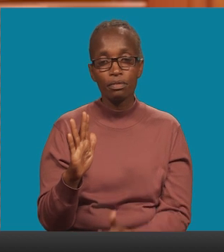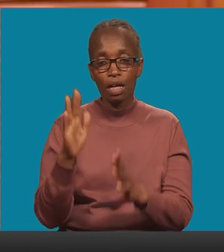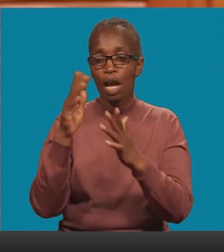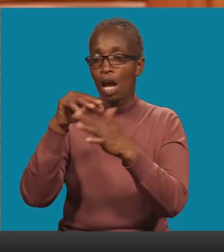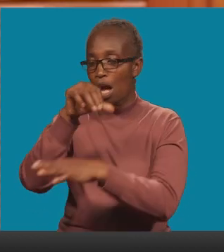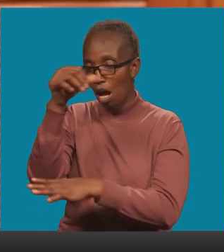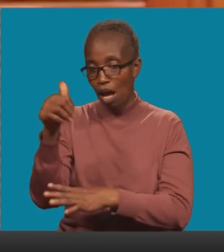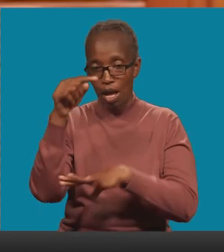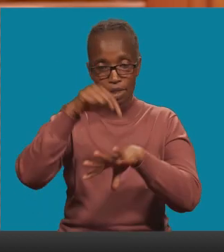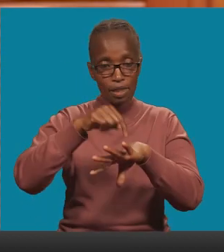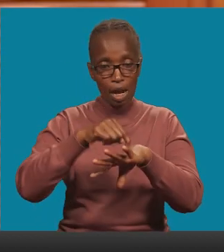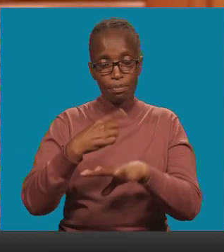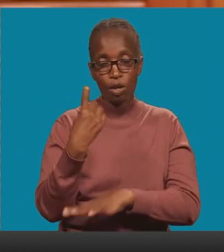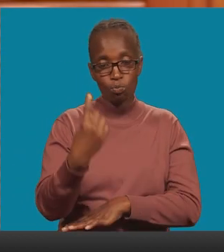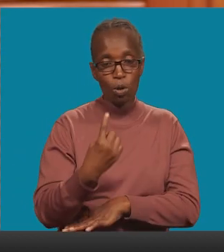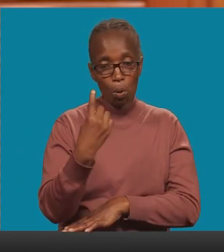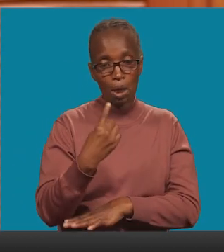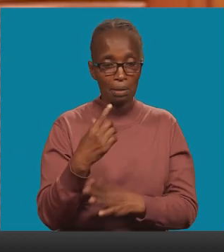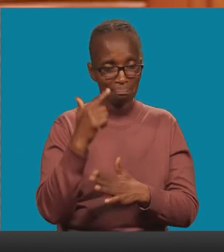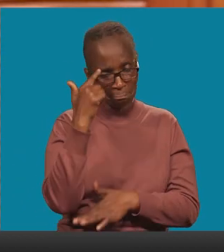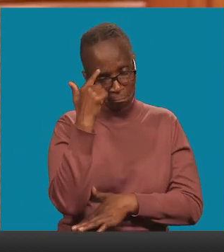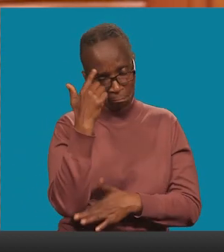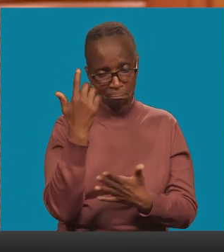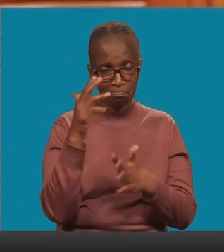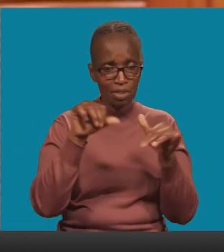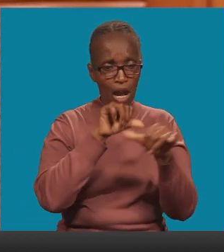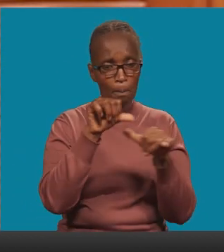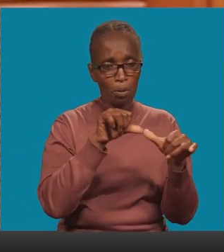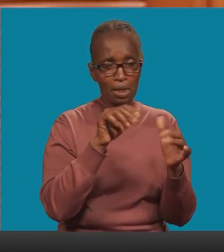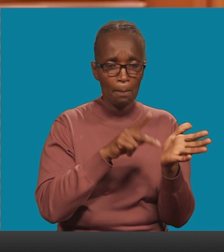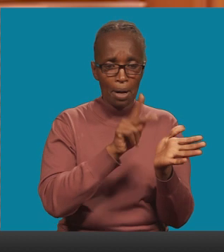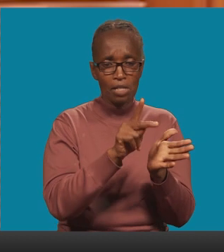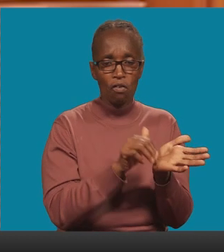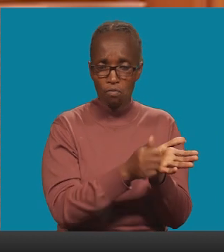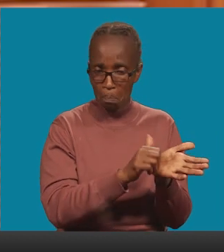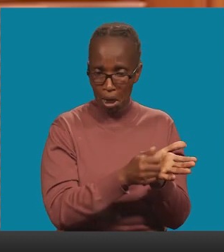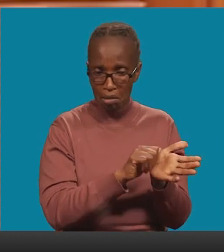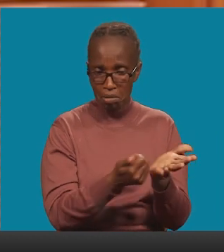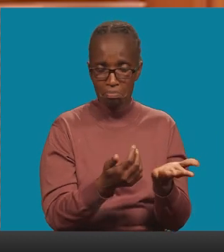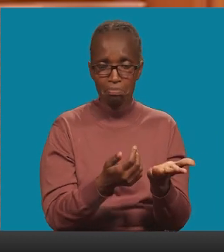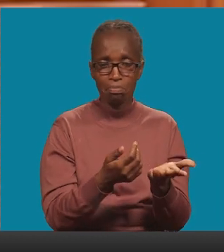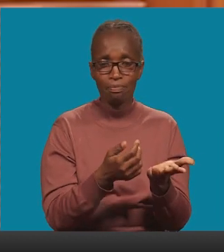We sometimes always grapple about the price of maize,